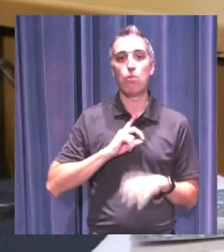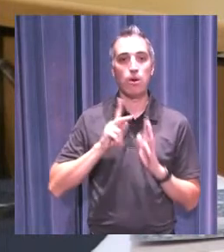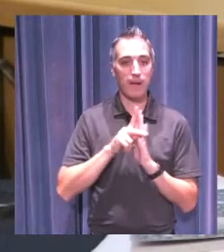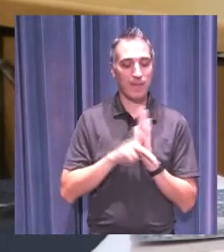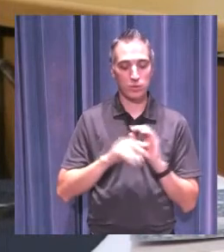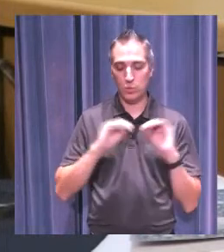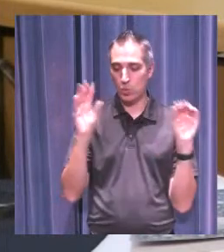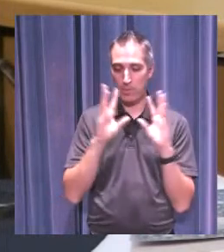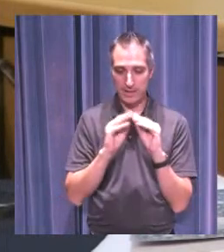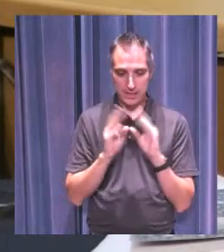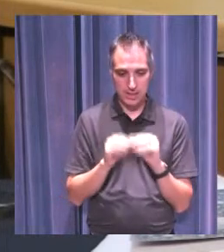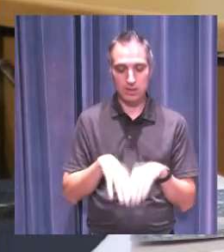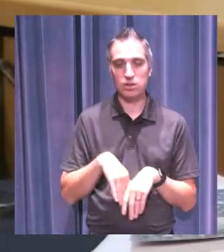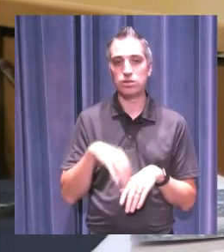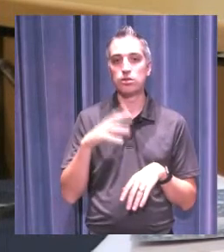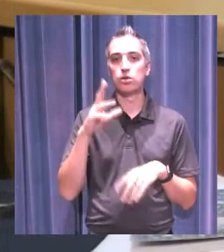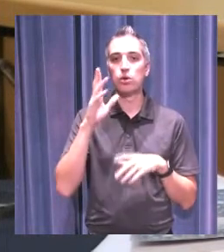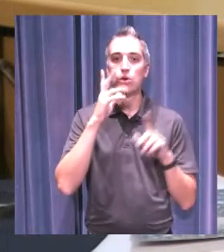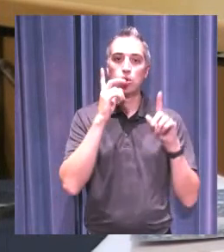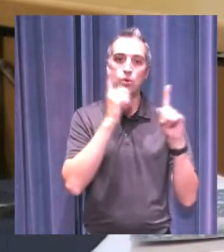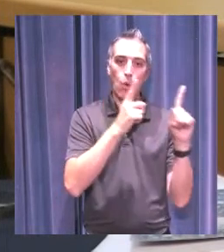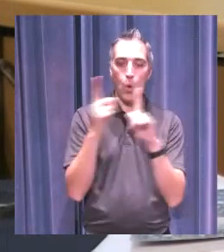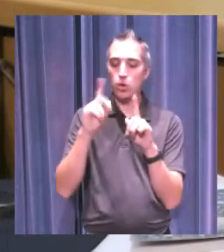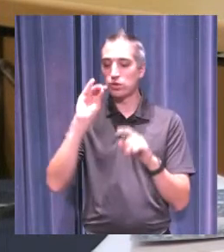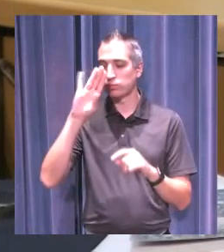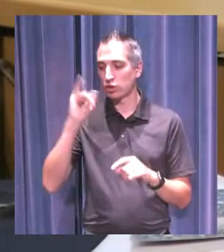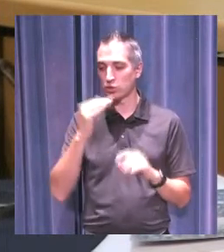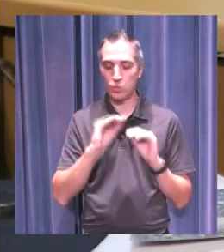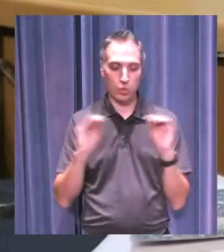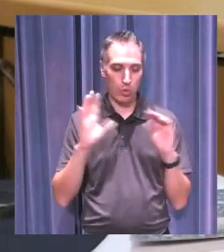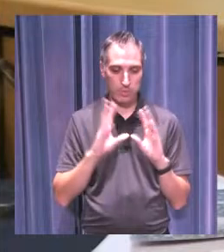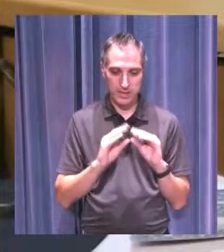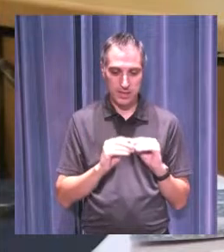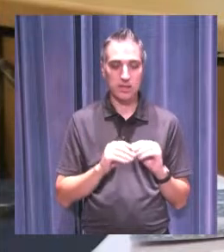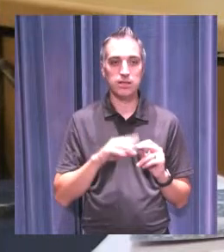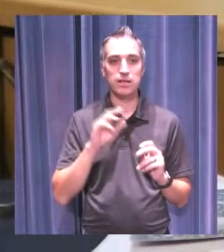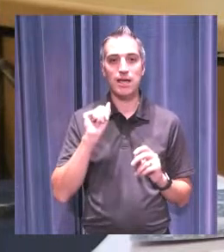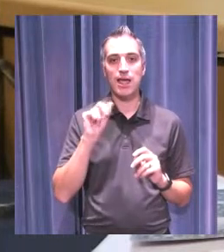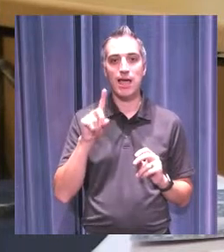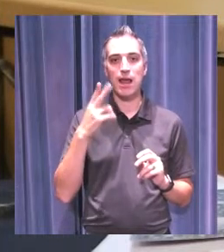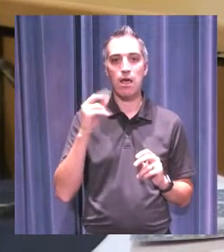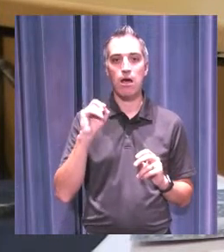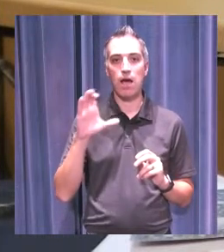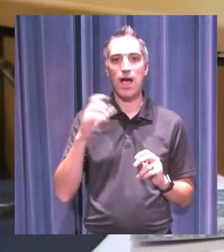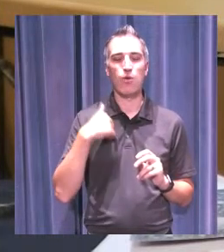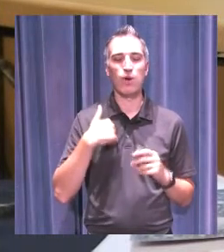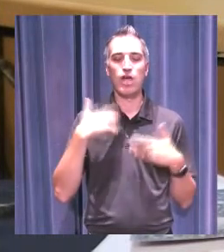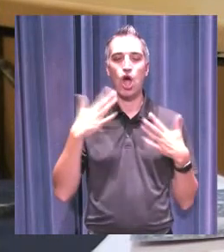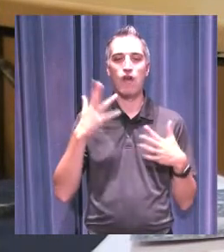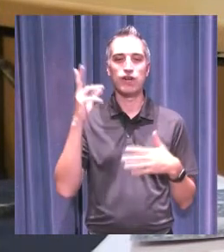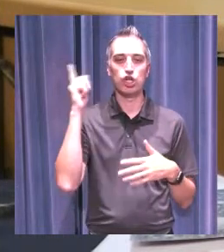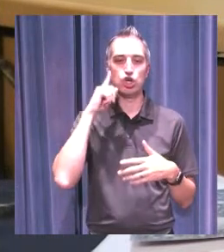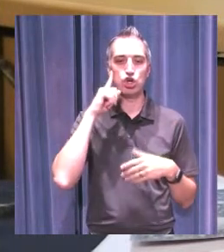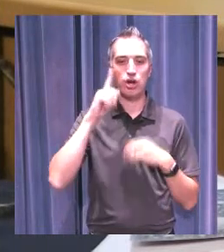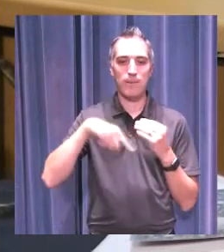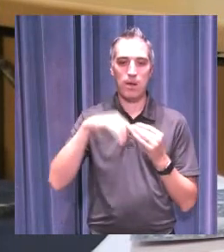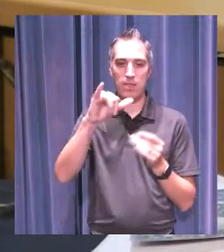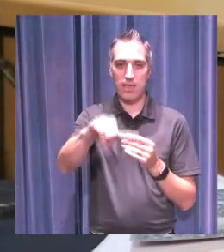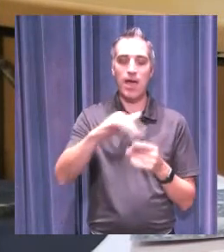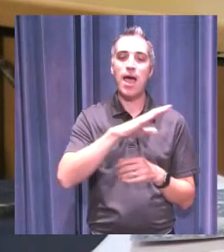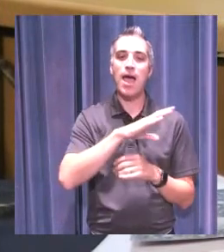meeting was held. Goals and Objectives, no meeting was held. Ad Hoc Committee, we've basically heard that this evening and voted on